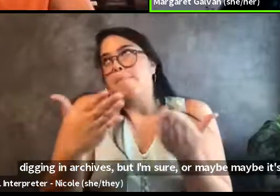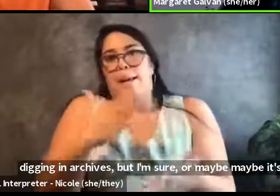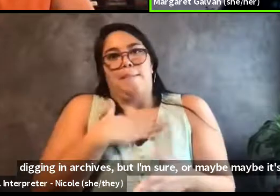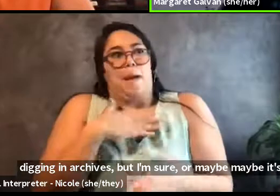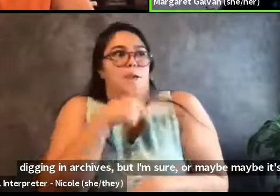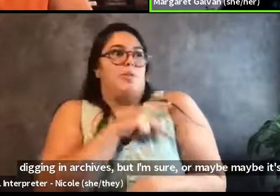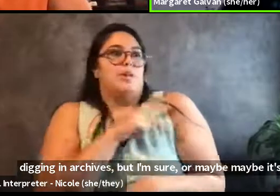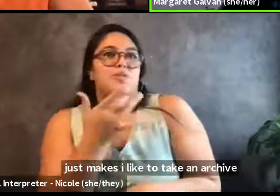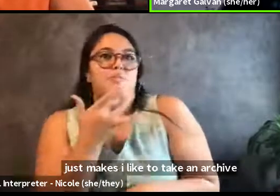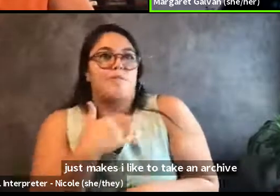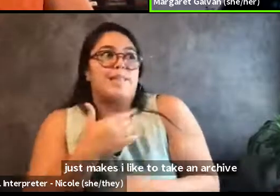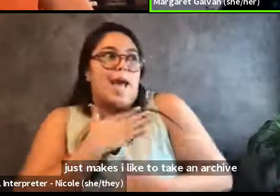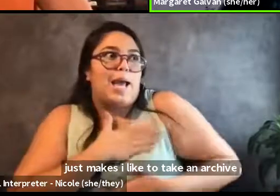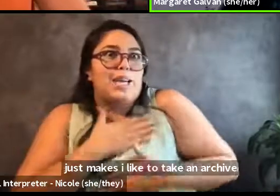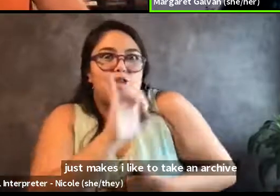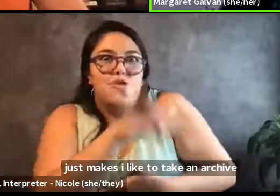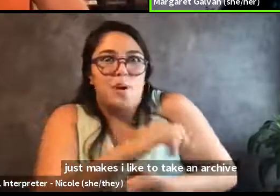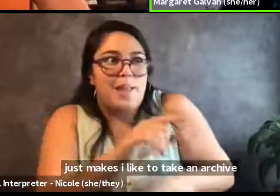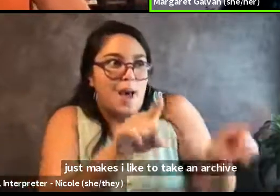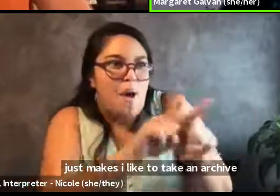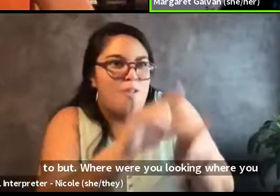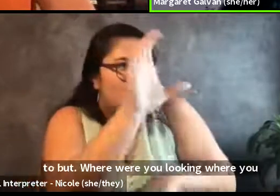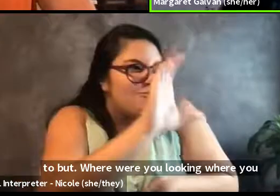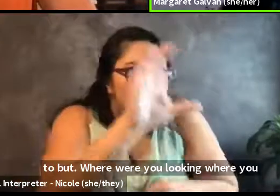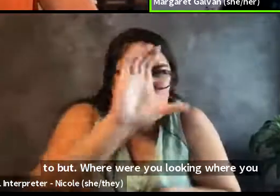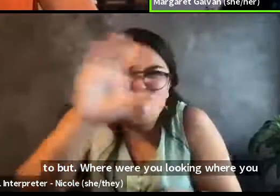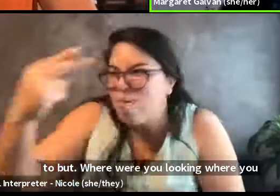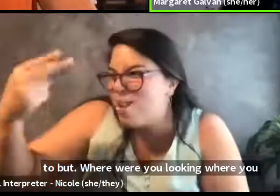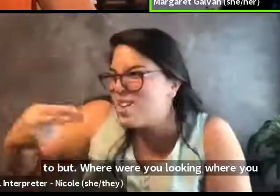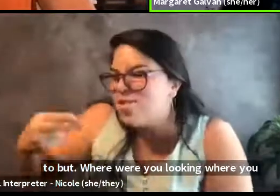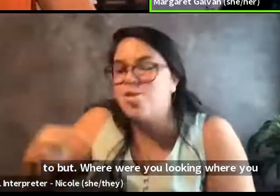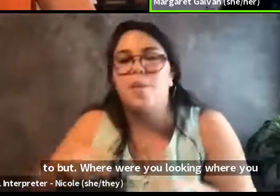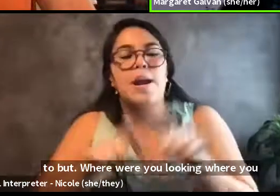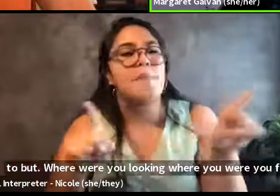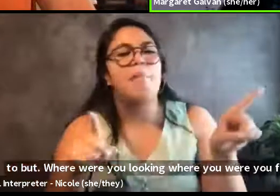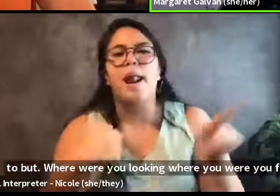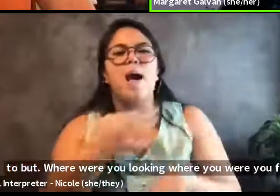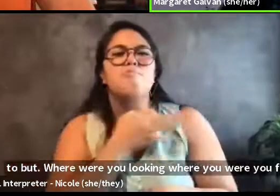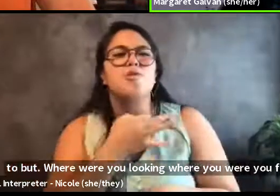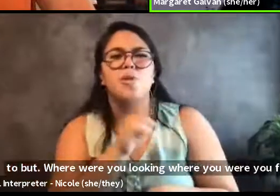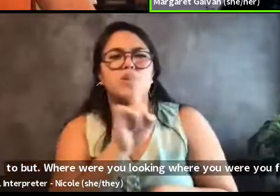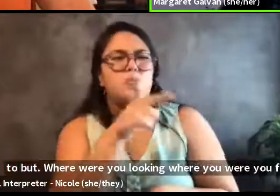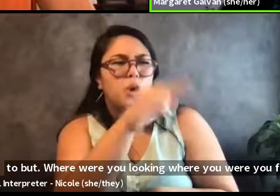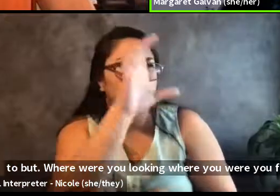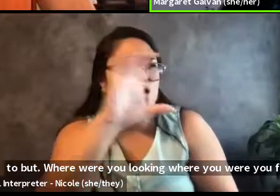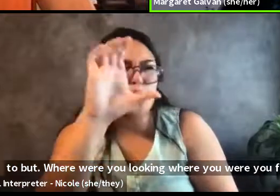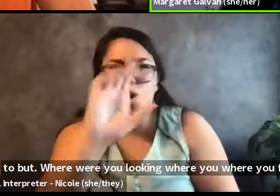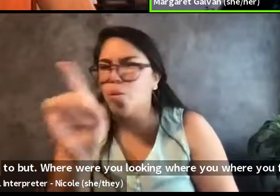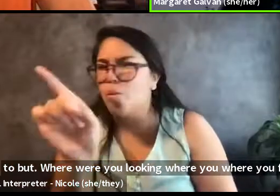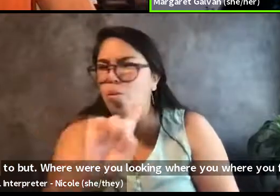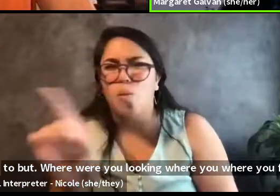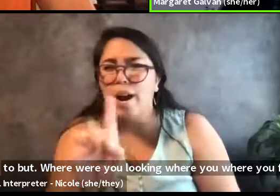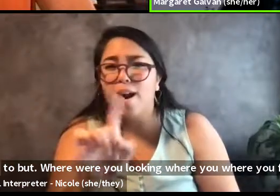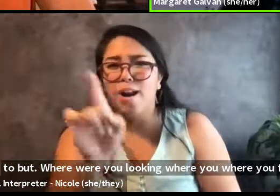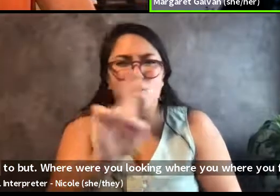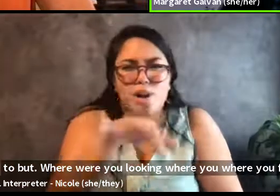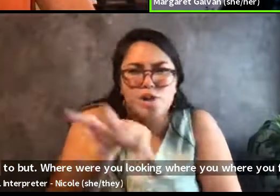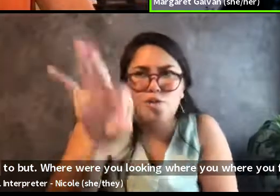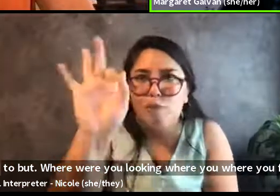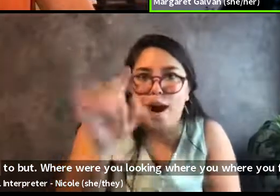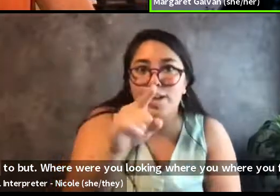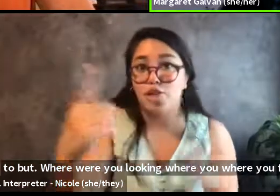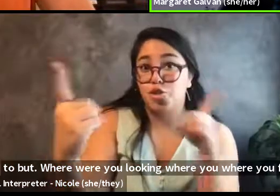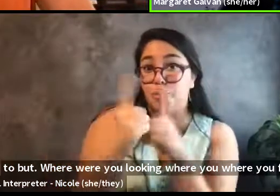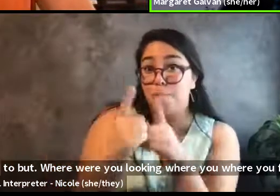where were you looking? Were you, um, where you find, where were you finding these comics? Were you, um, going into people's personal,